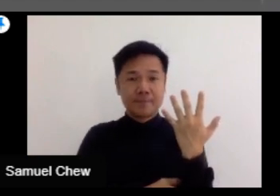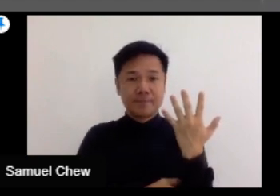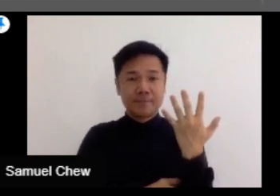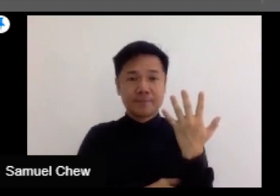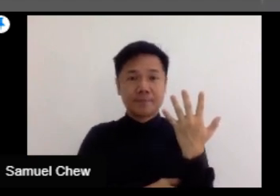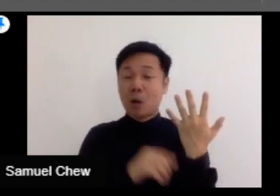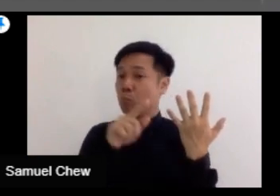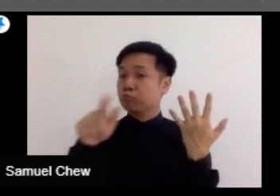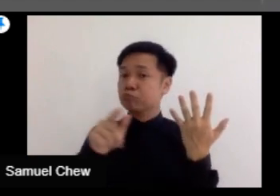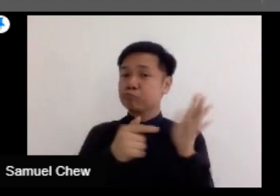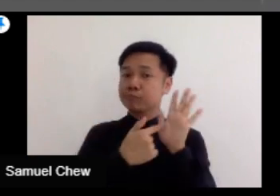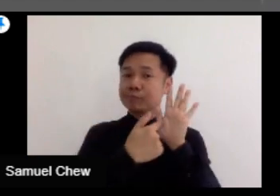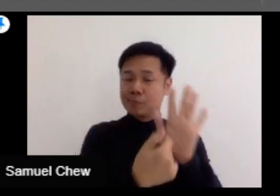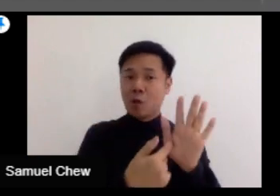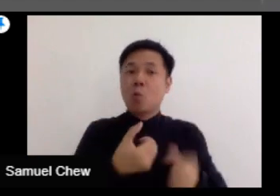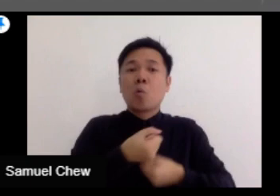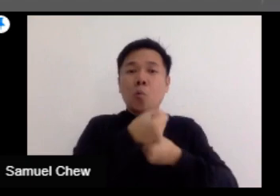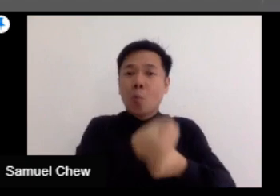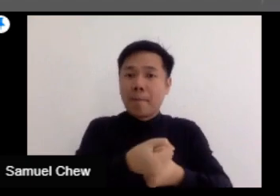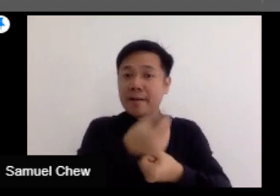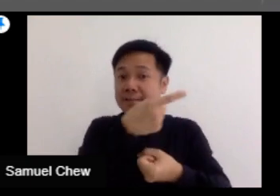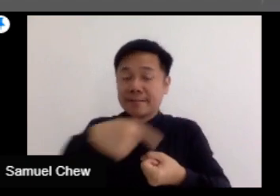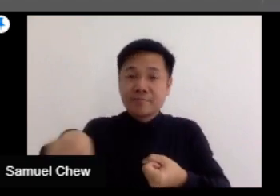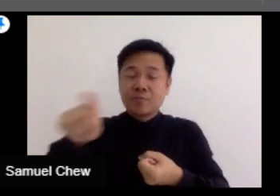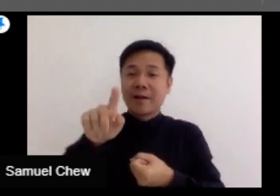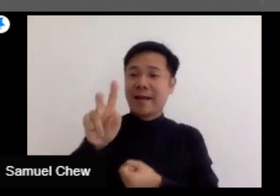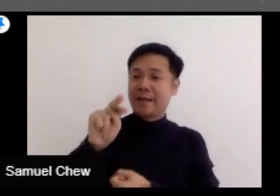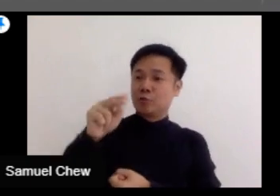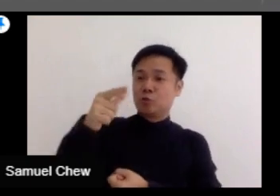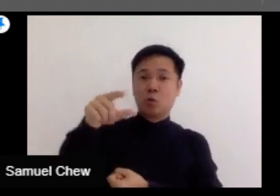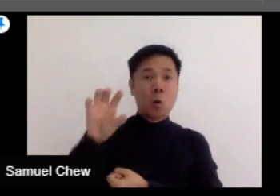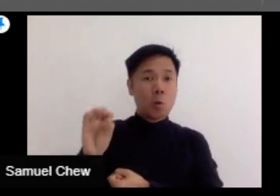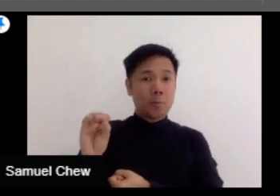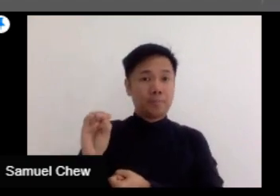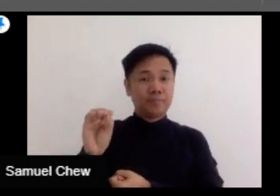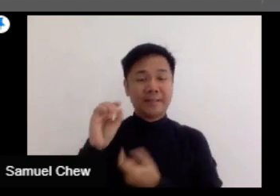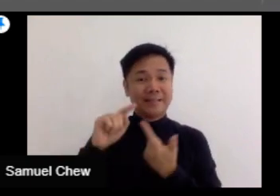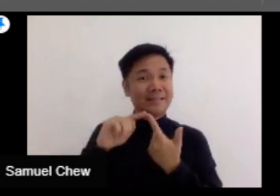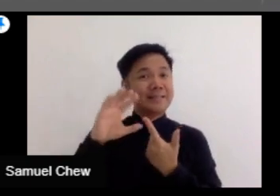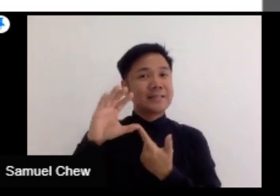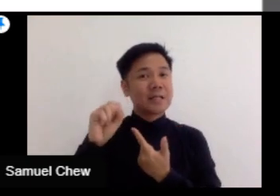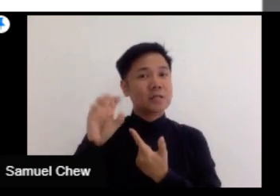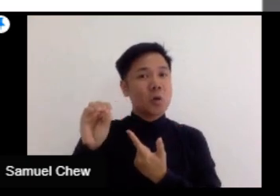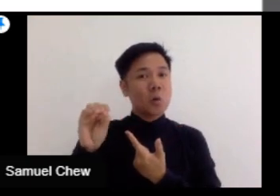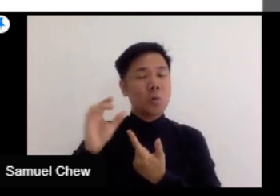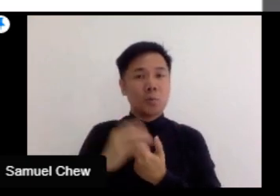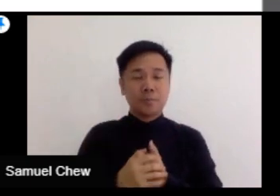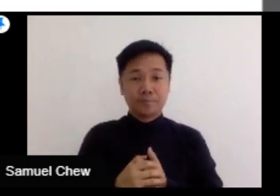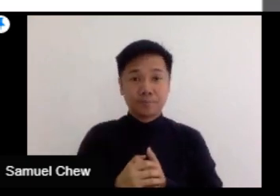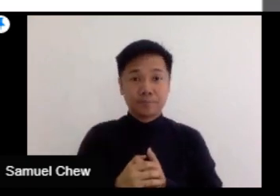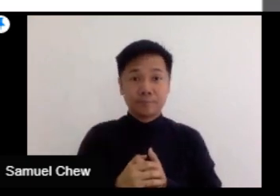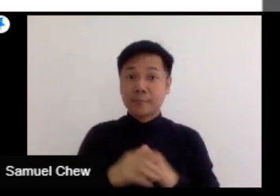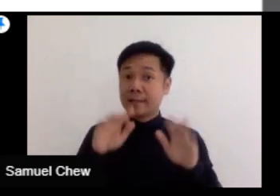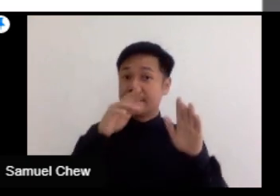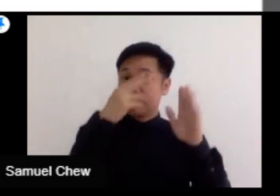representatives from non-governmental organizations, civil societies. The list